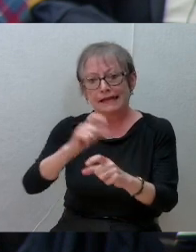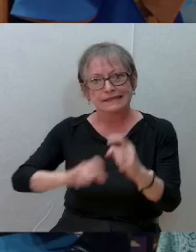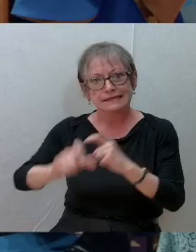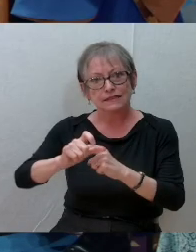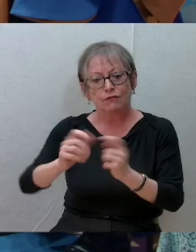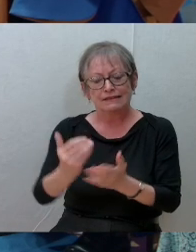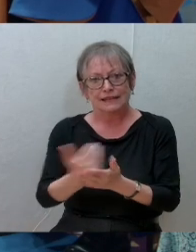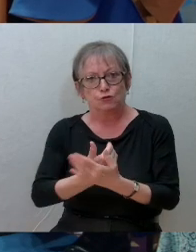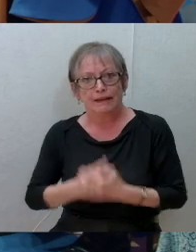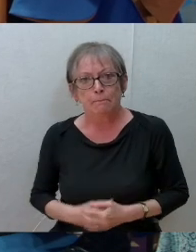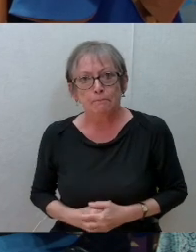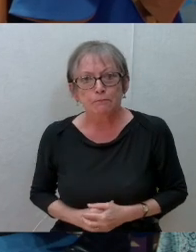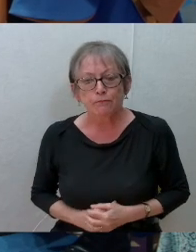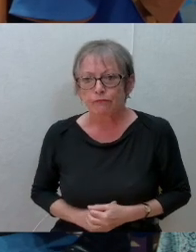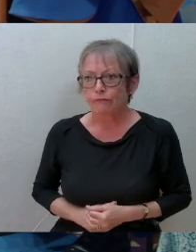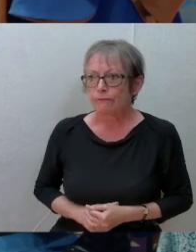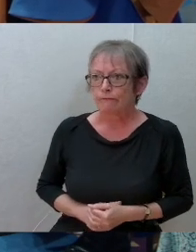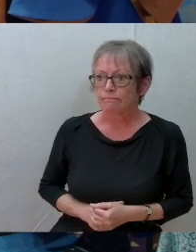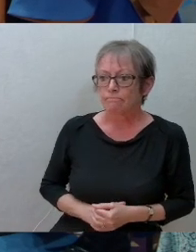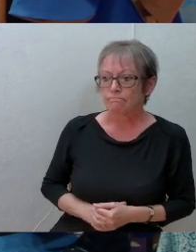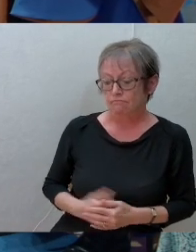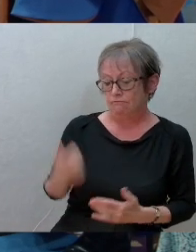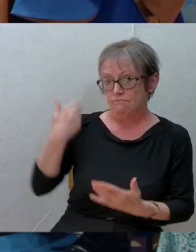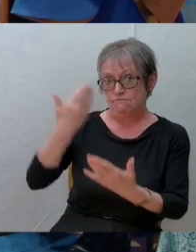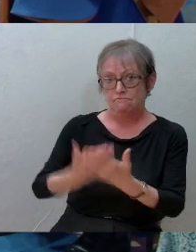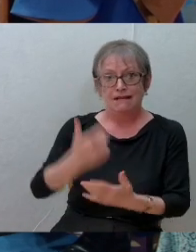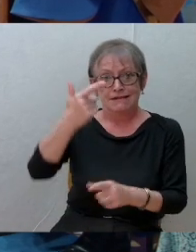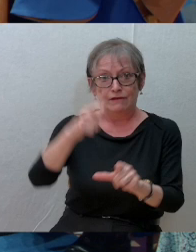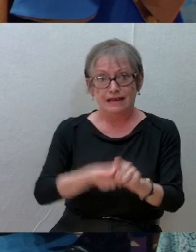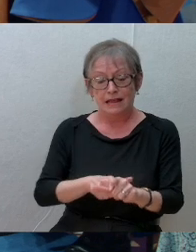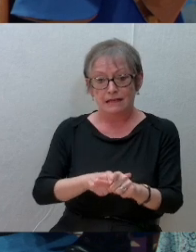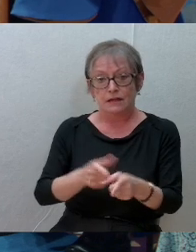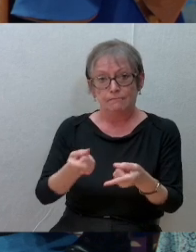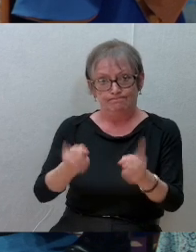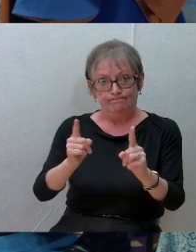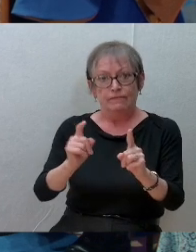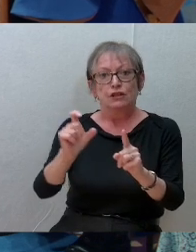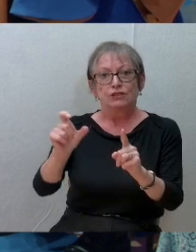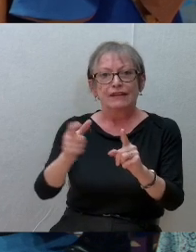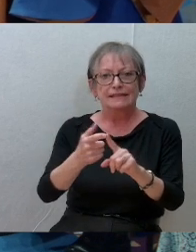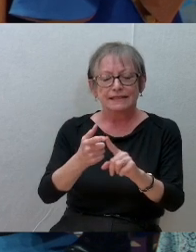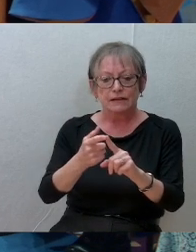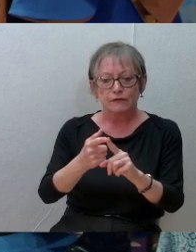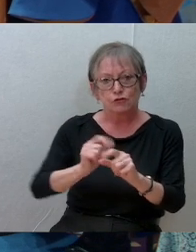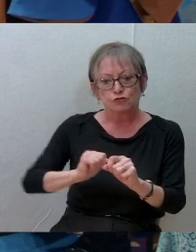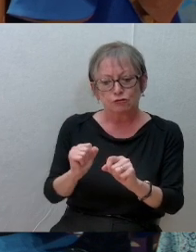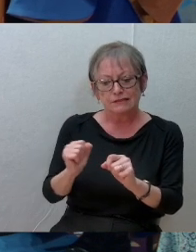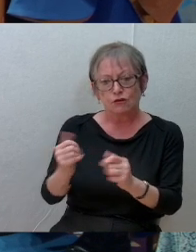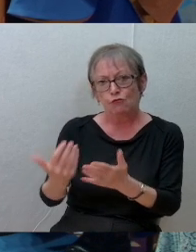Sanctuary. For the past 7 years, he's served as chief executive of the Scottish Refugee